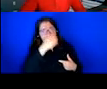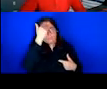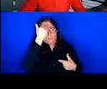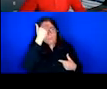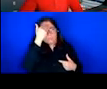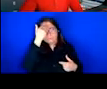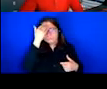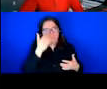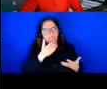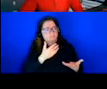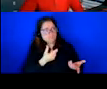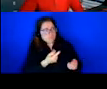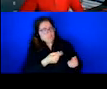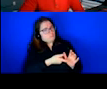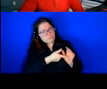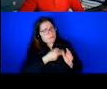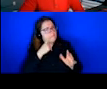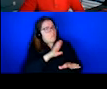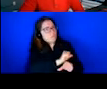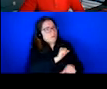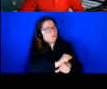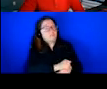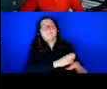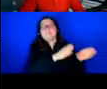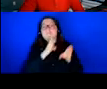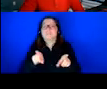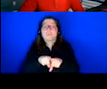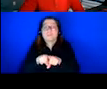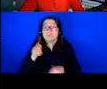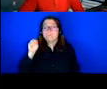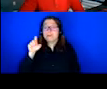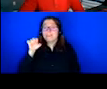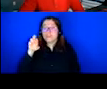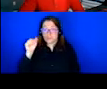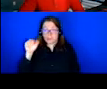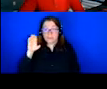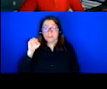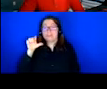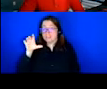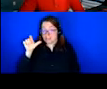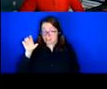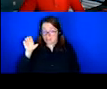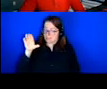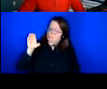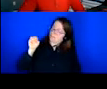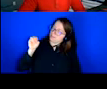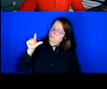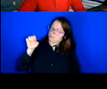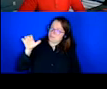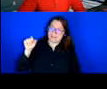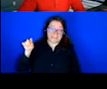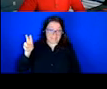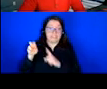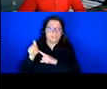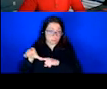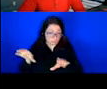to do that as well. You should also do this on the Melior Collective, because this is a great tool to do that as well. I know. Because I've done it too.